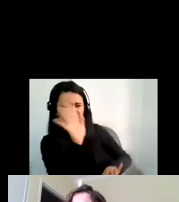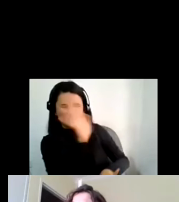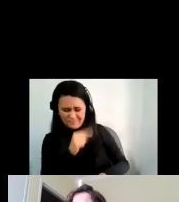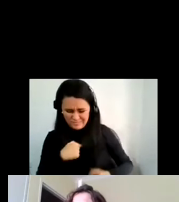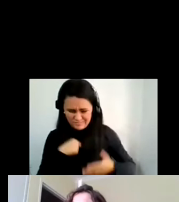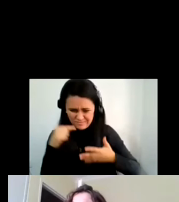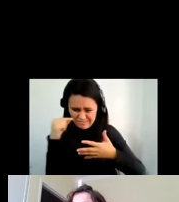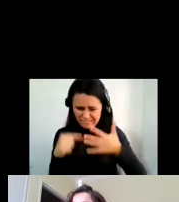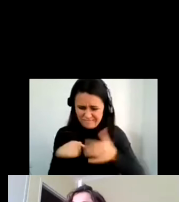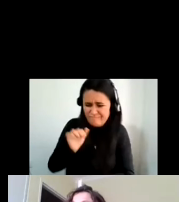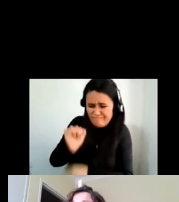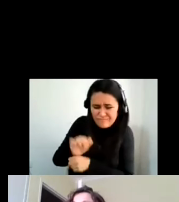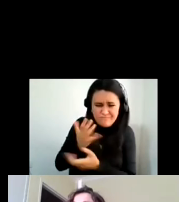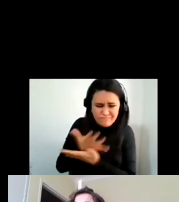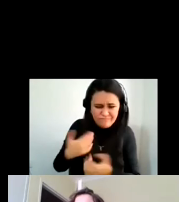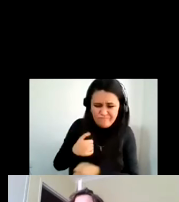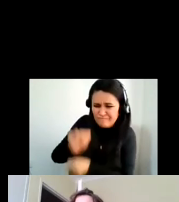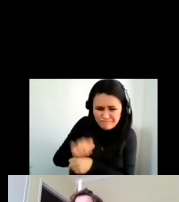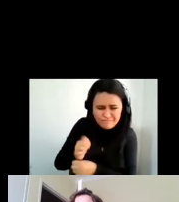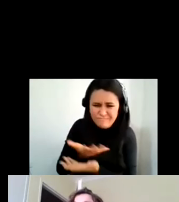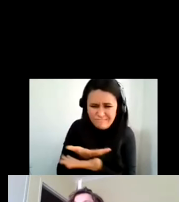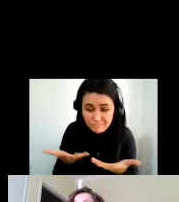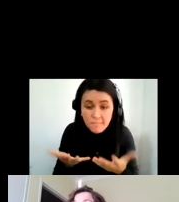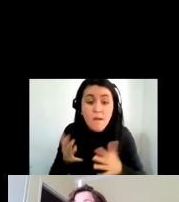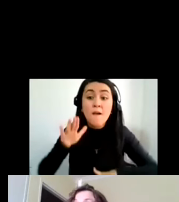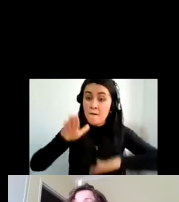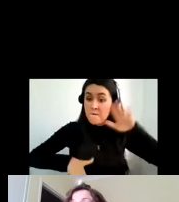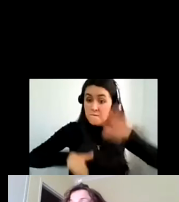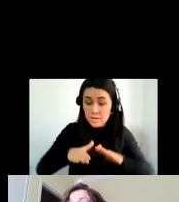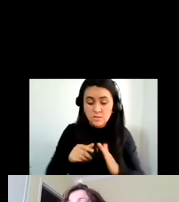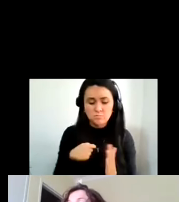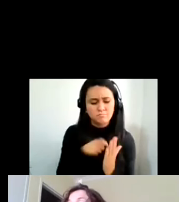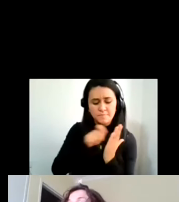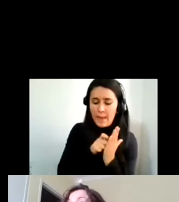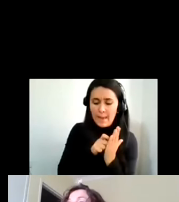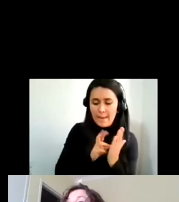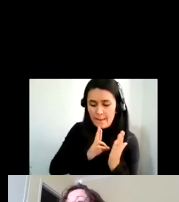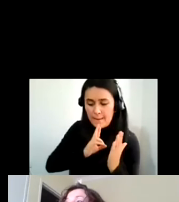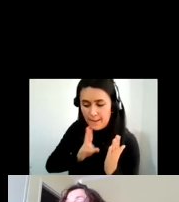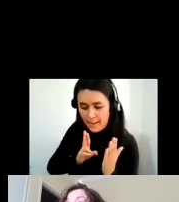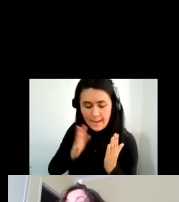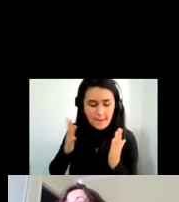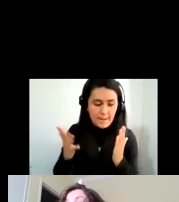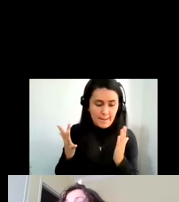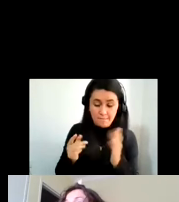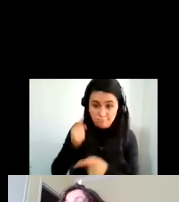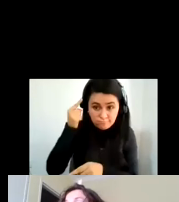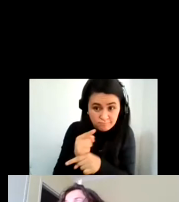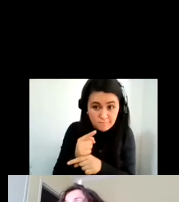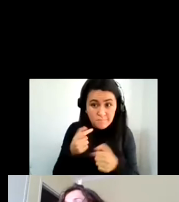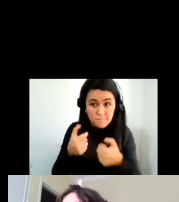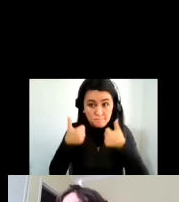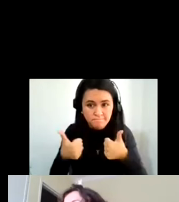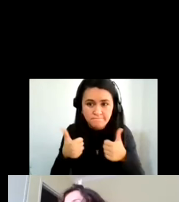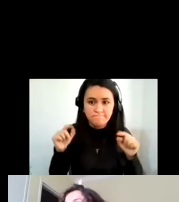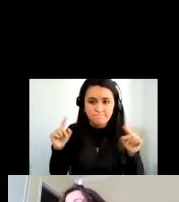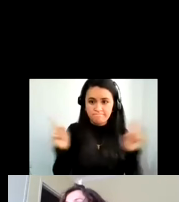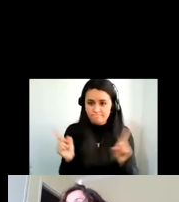norms, roles, and relations. So just coming now, after reviewing the framework, I'm coming now to the handbook that we are working